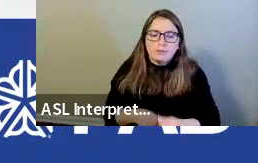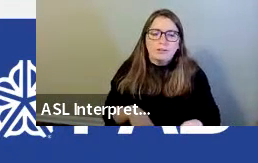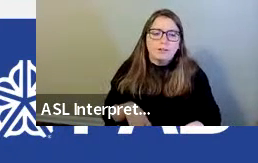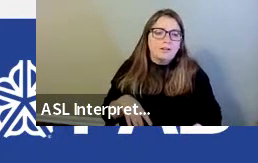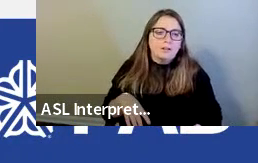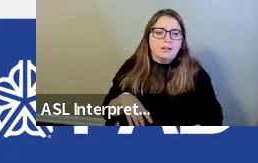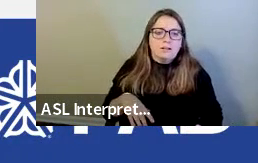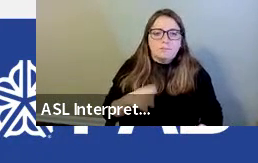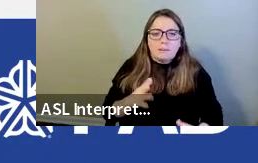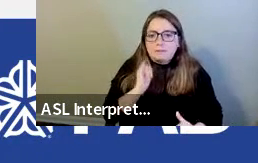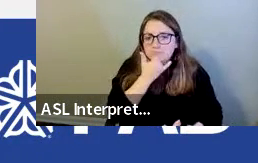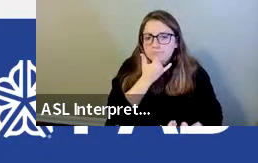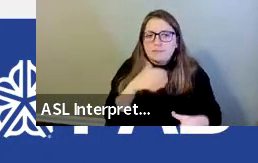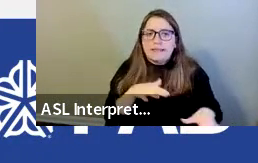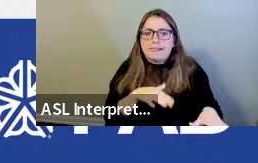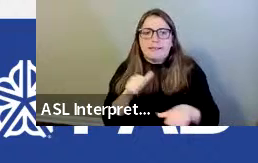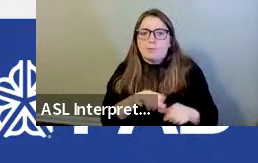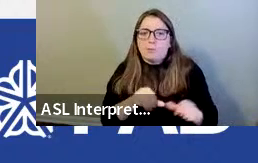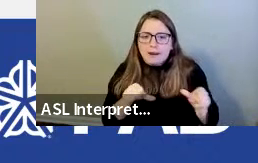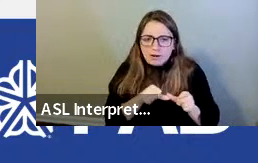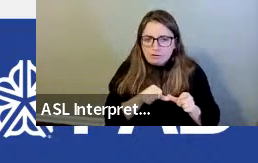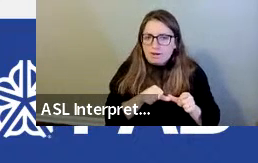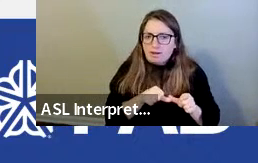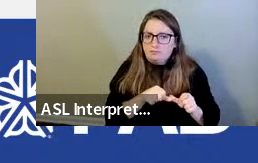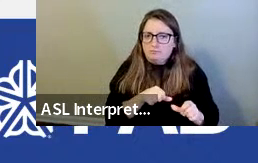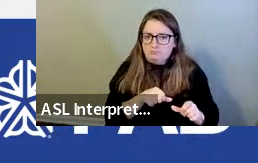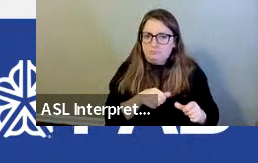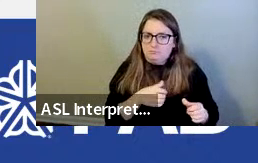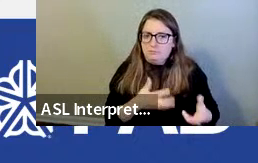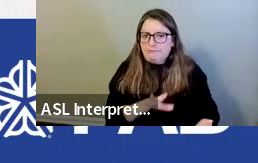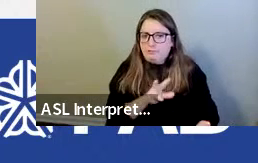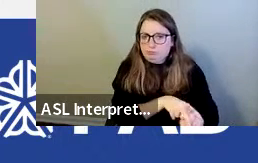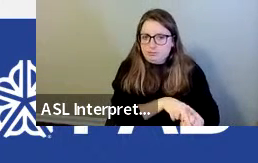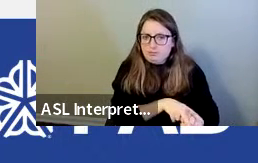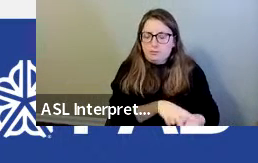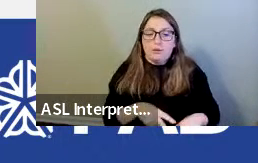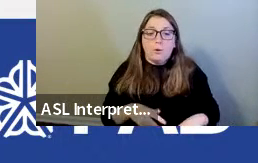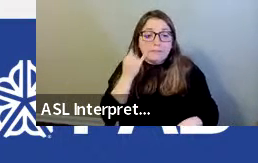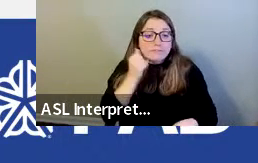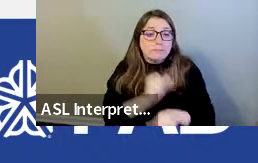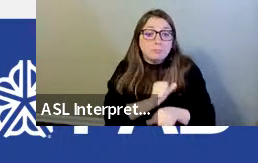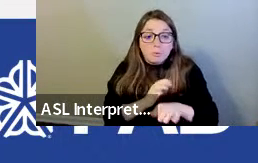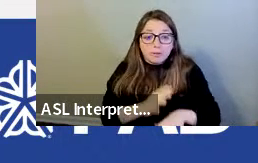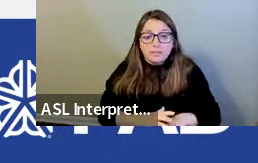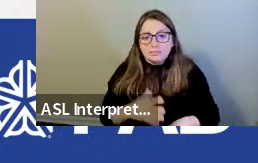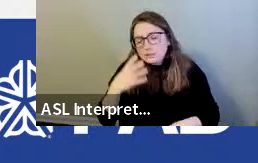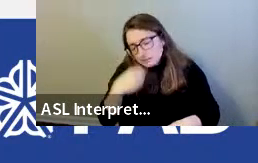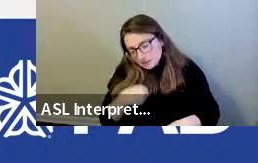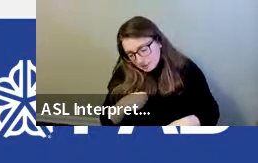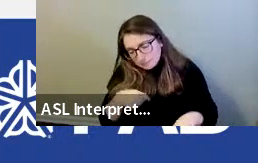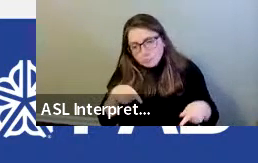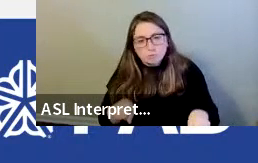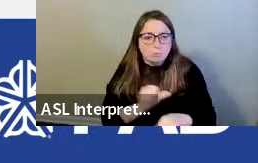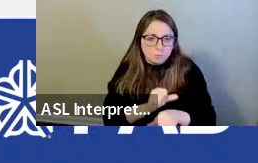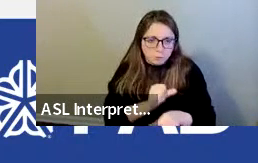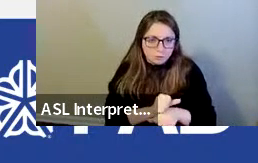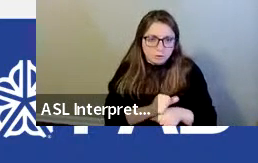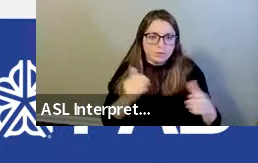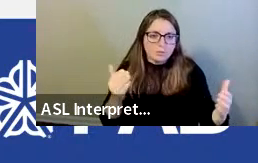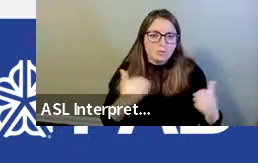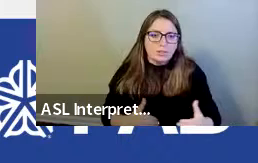permission, or employees loitering or sleeping on duty. General Order 220, Section A7,